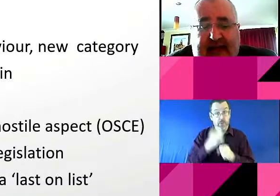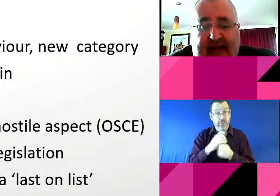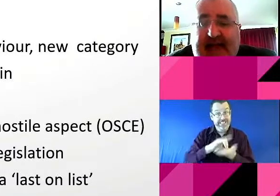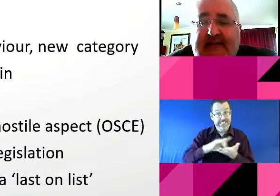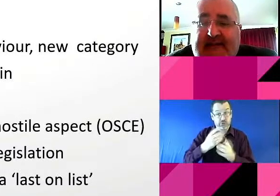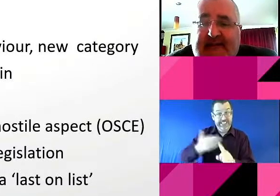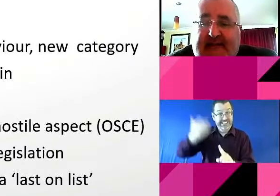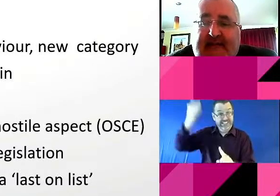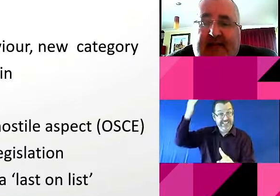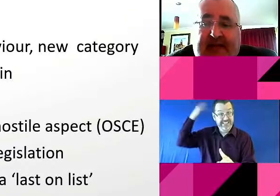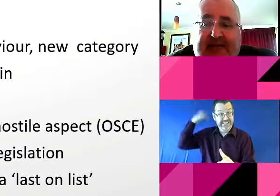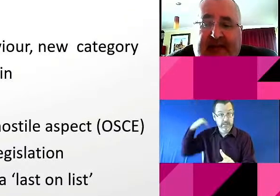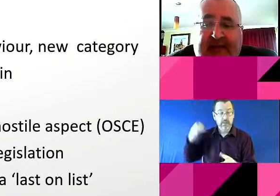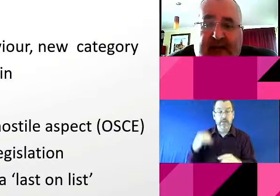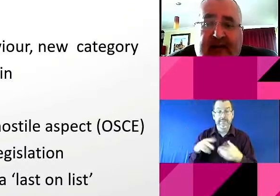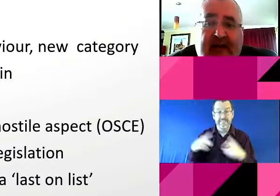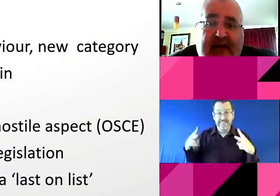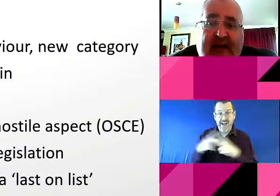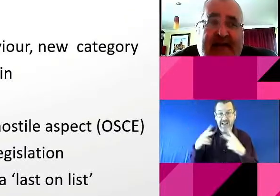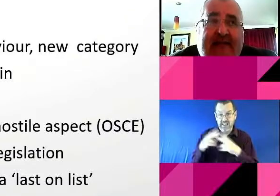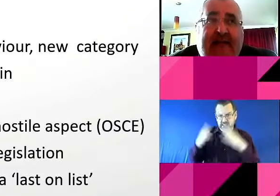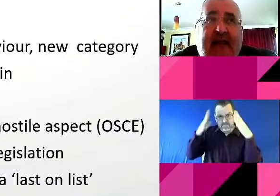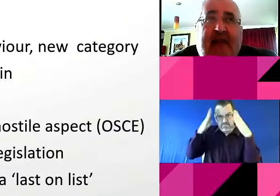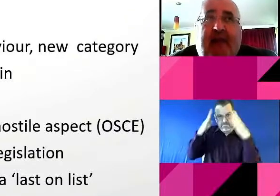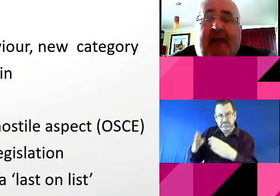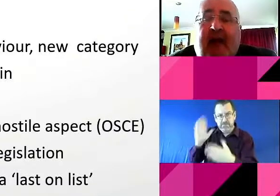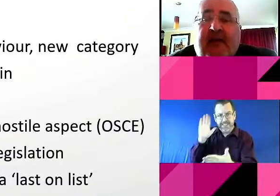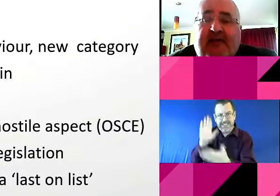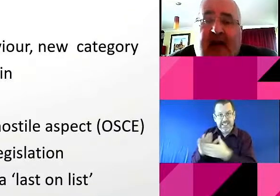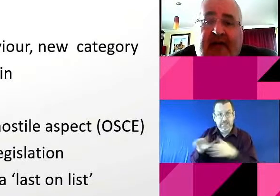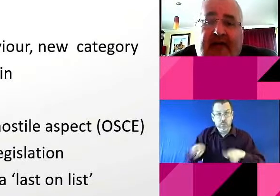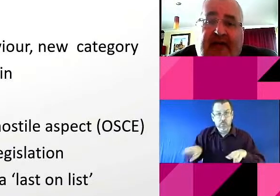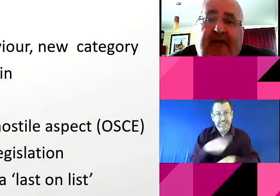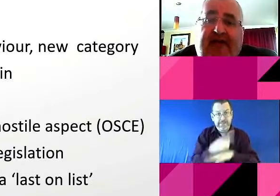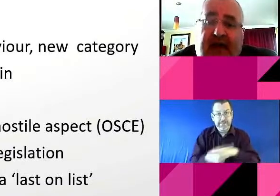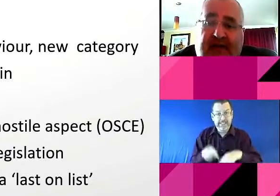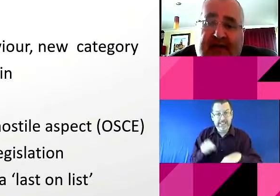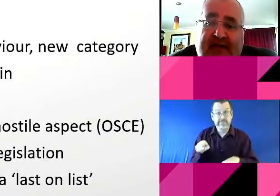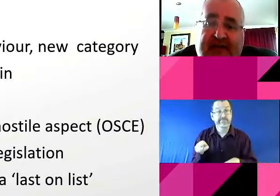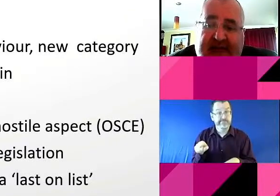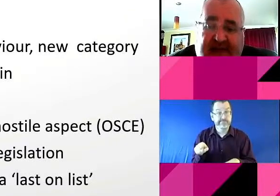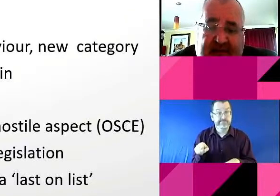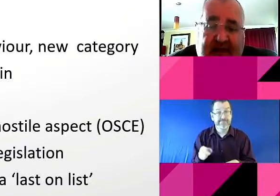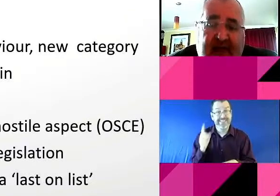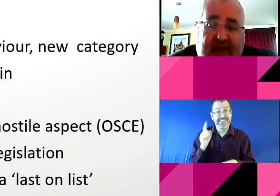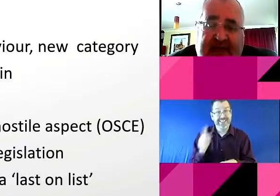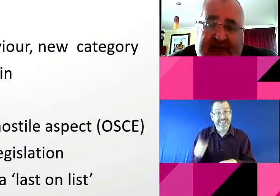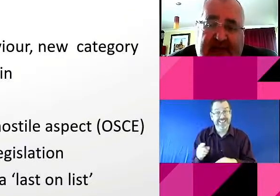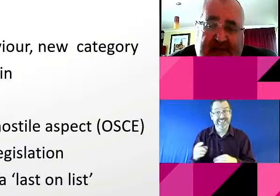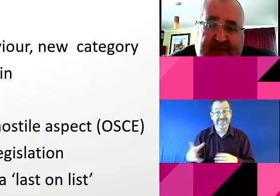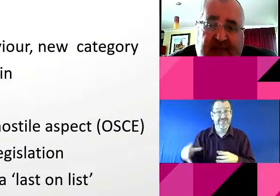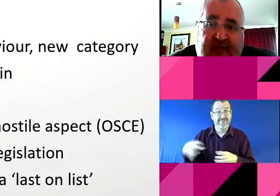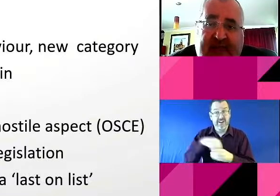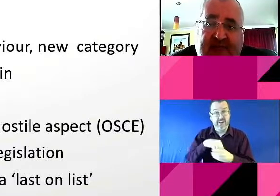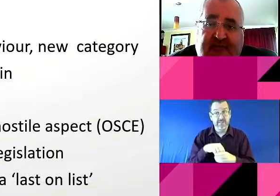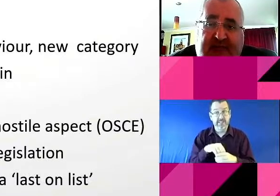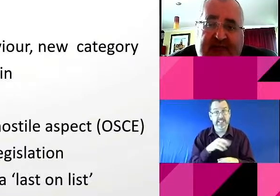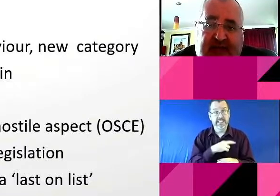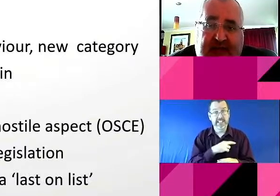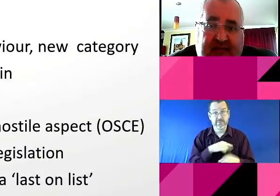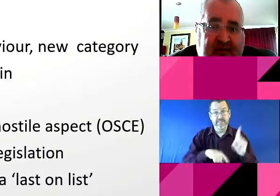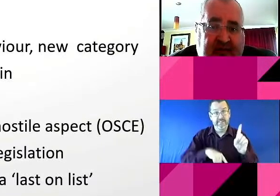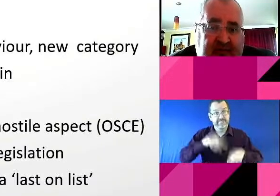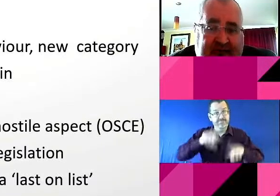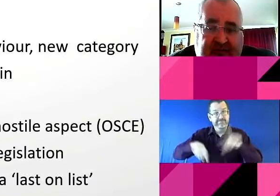violence against disabled people is part of a very varied history of disabled people right